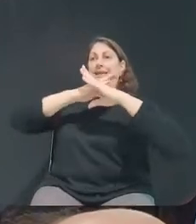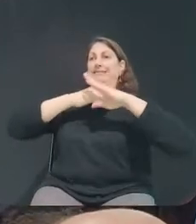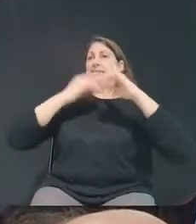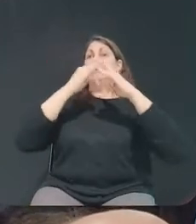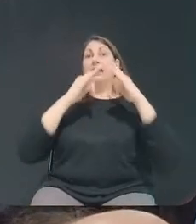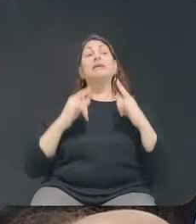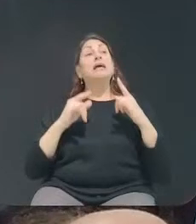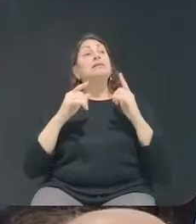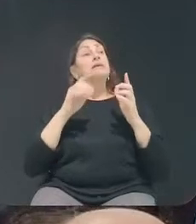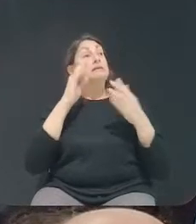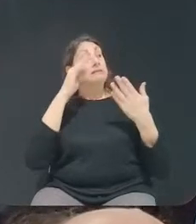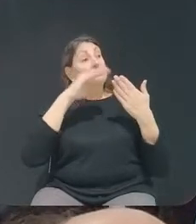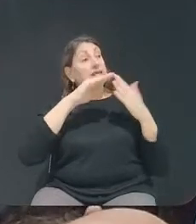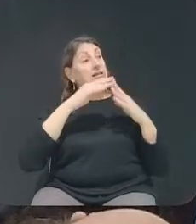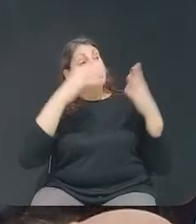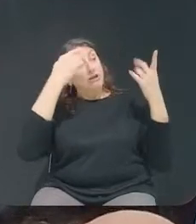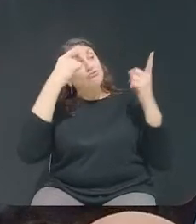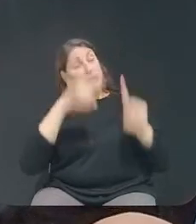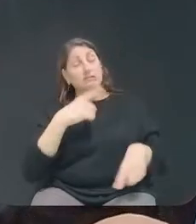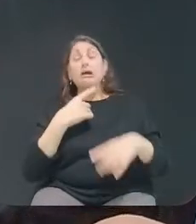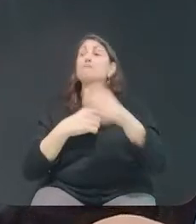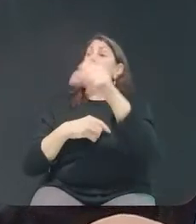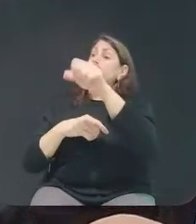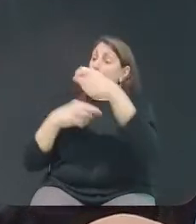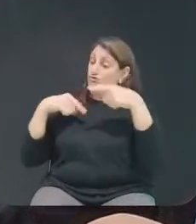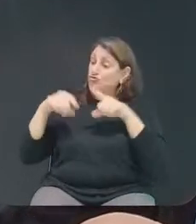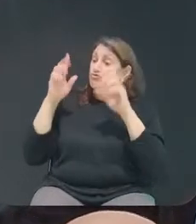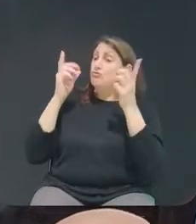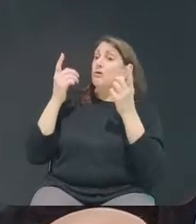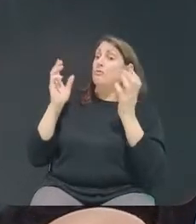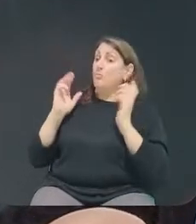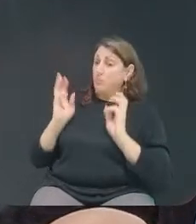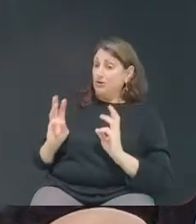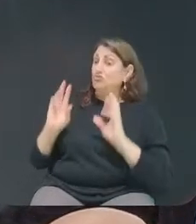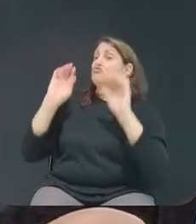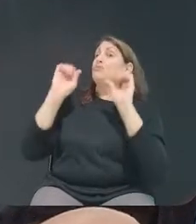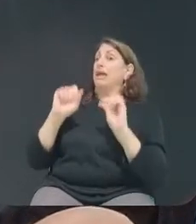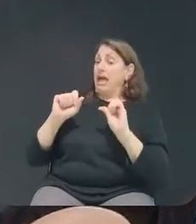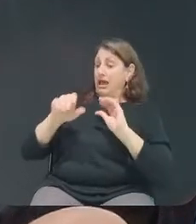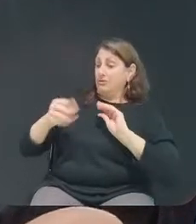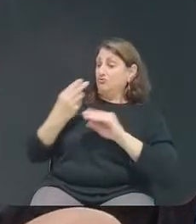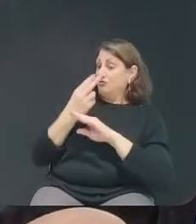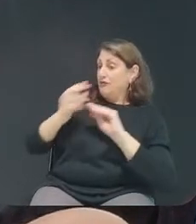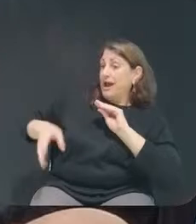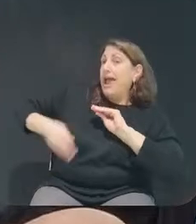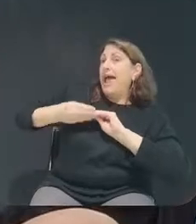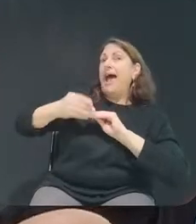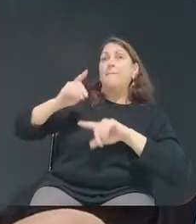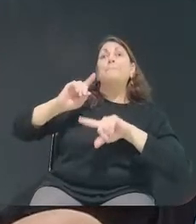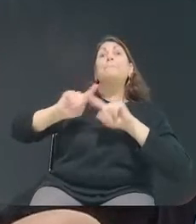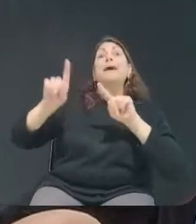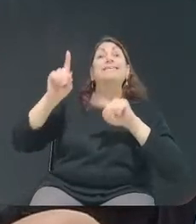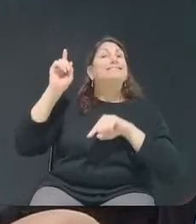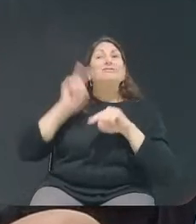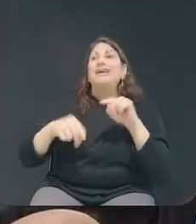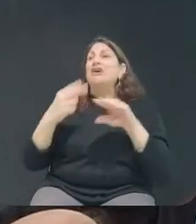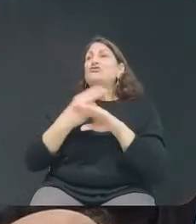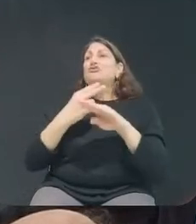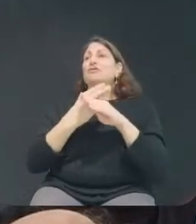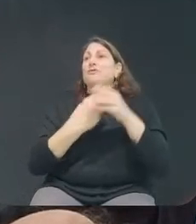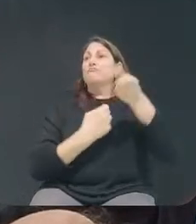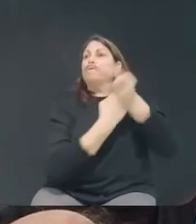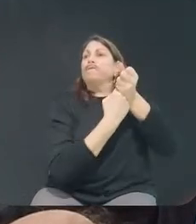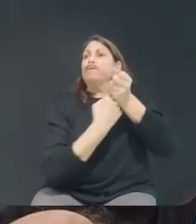iron roofs could be added to tents for protection during the winter months, but iron could not be used to reinforce the walls. The